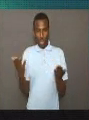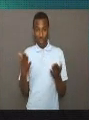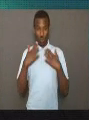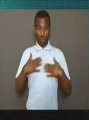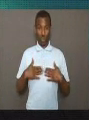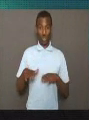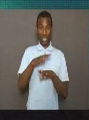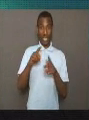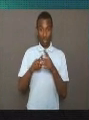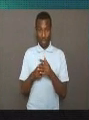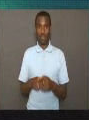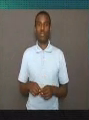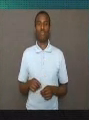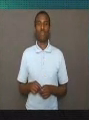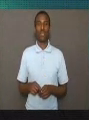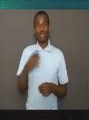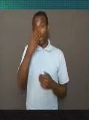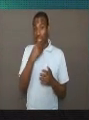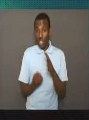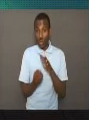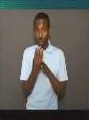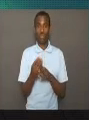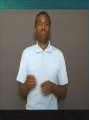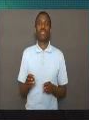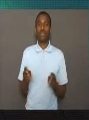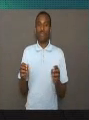source, the cold reservoir,